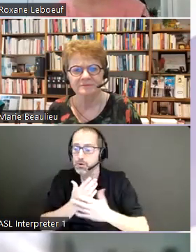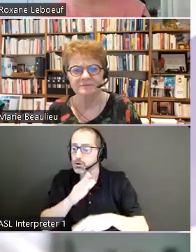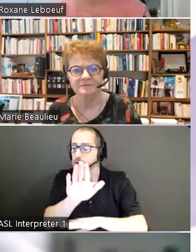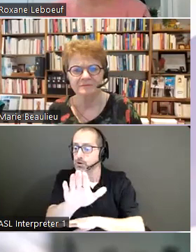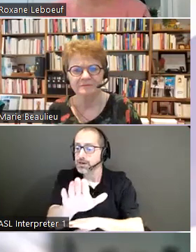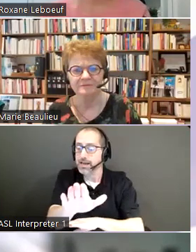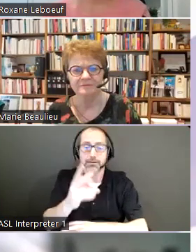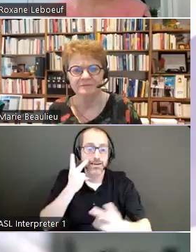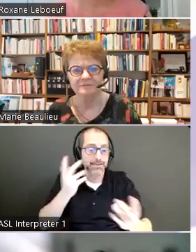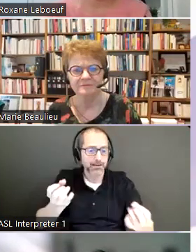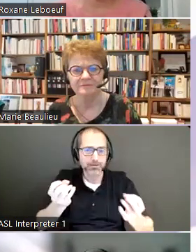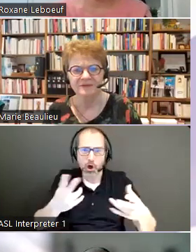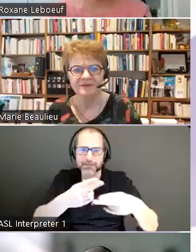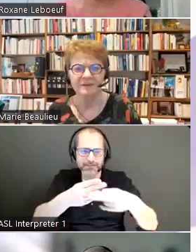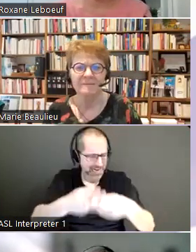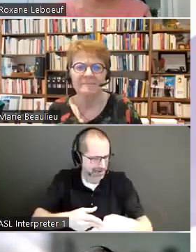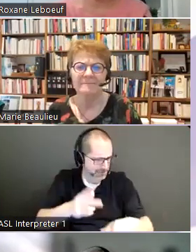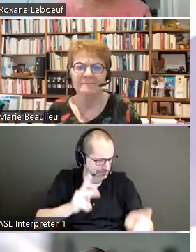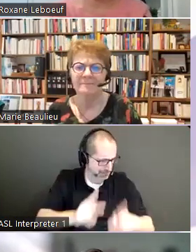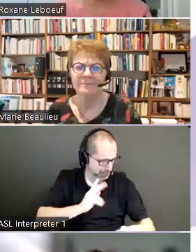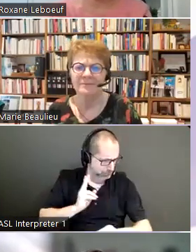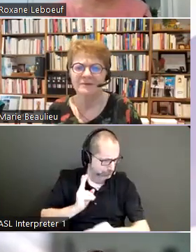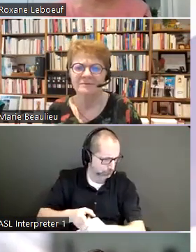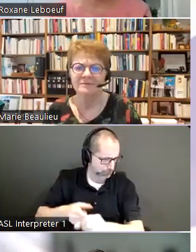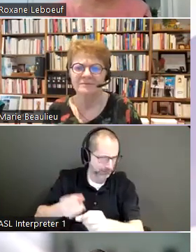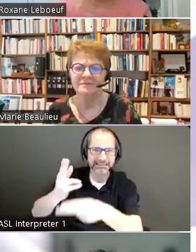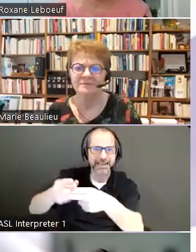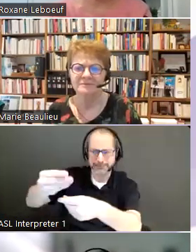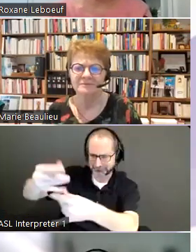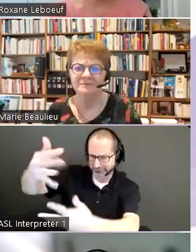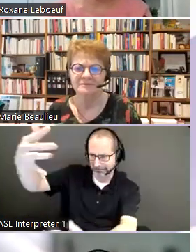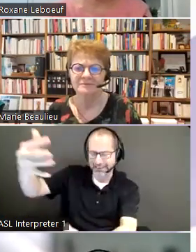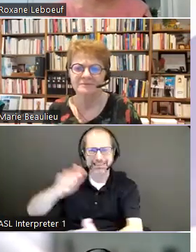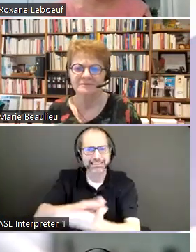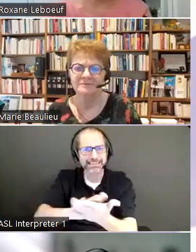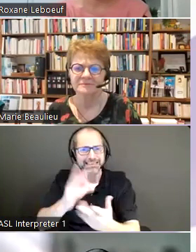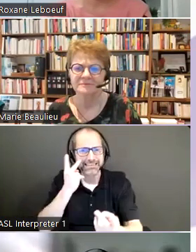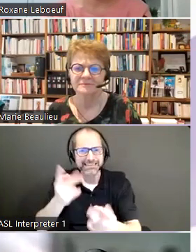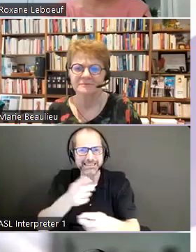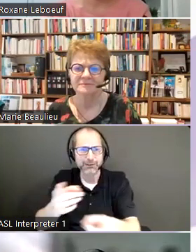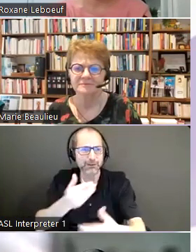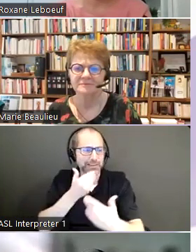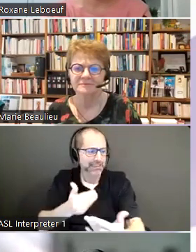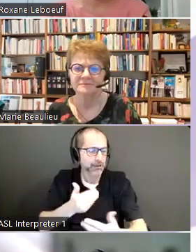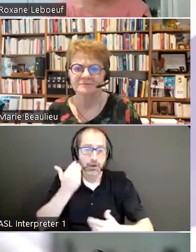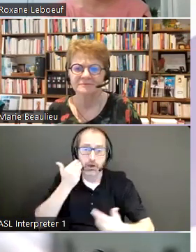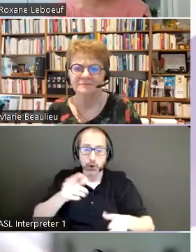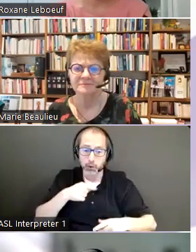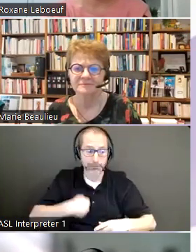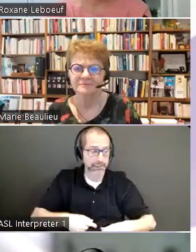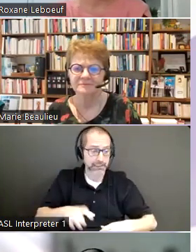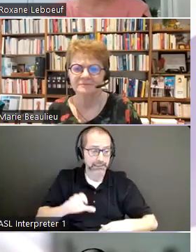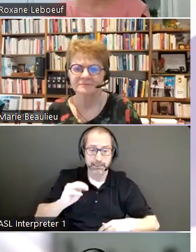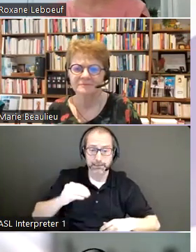the attendee list, so that's very nice. Nice to see you all. For those who don't know me and don't know CNPA, we're